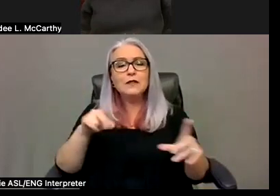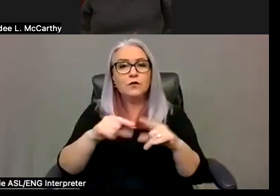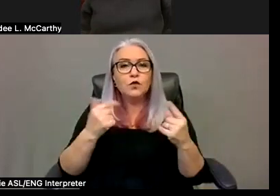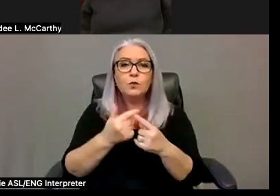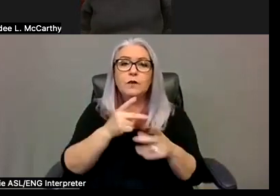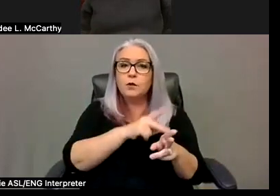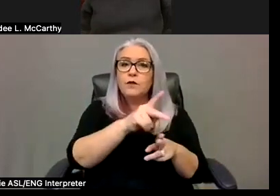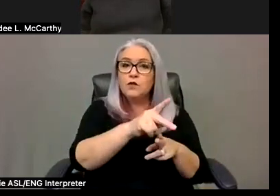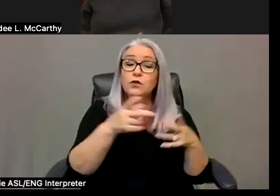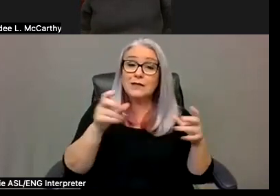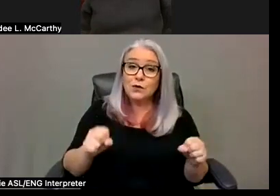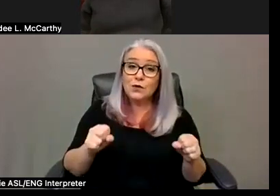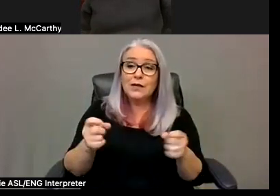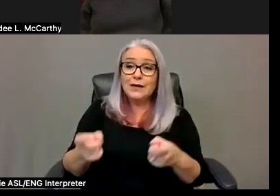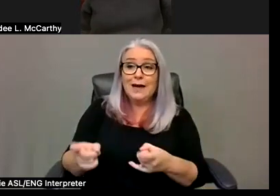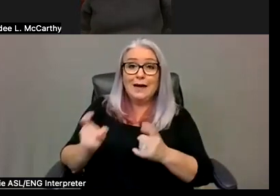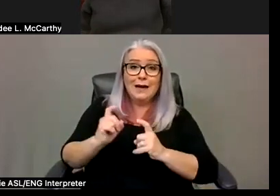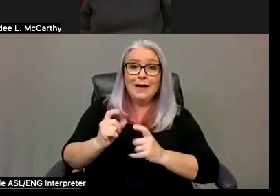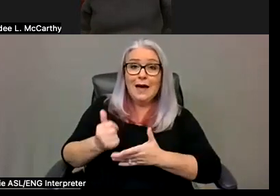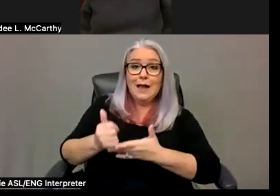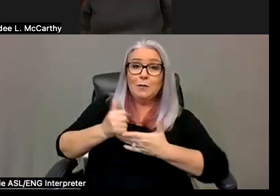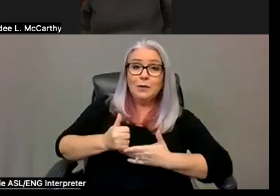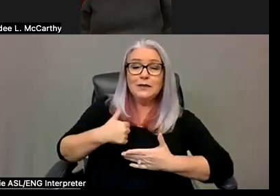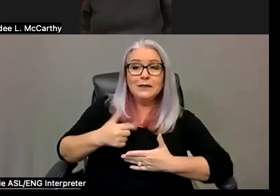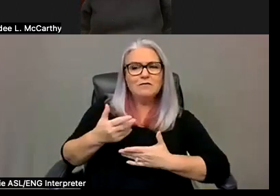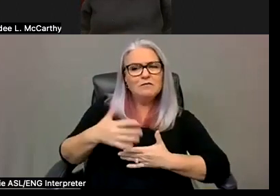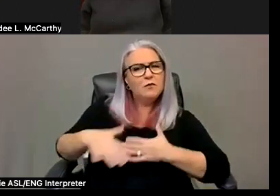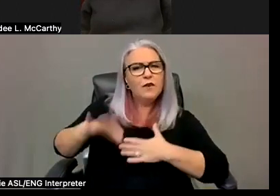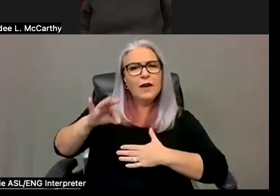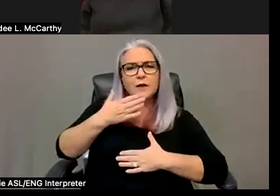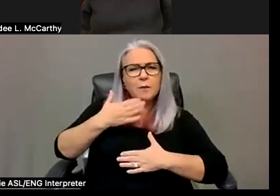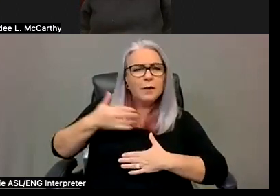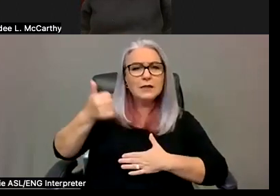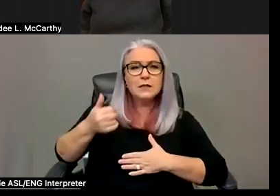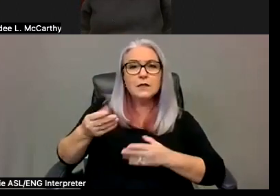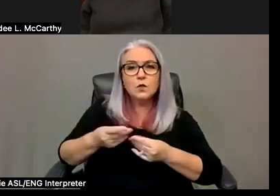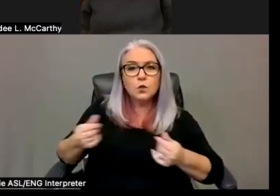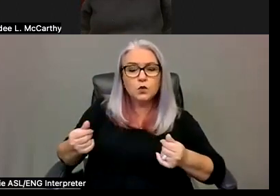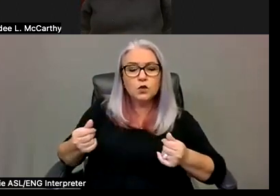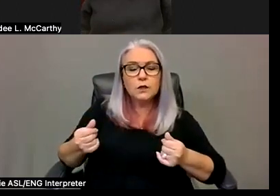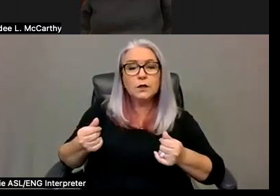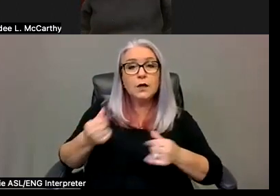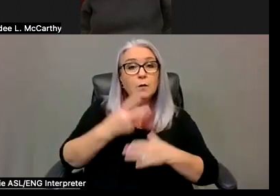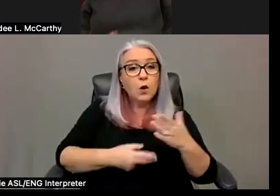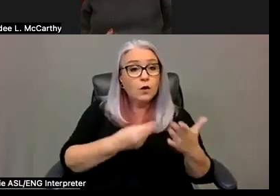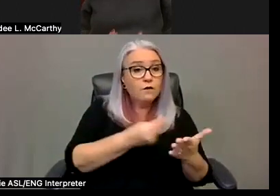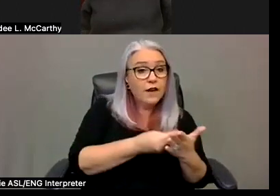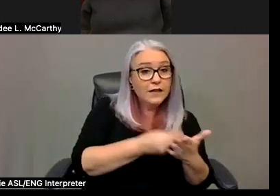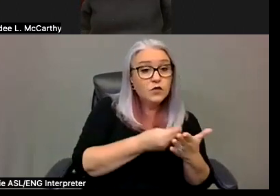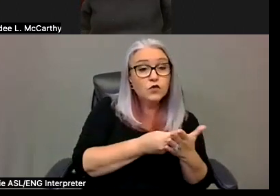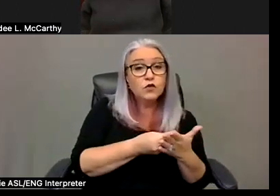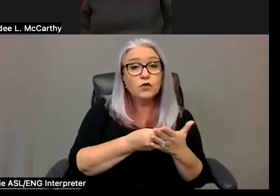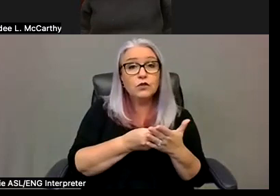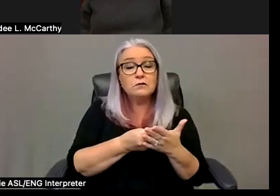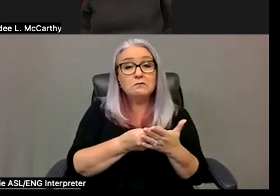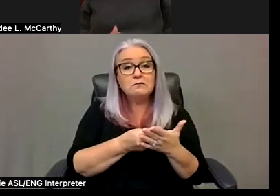professionals that would be able to help us to find a solution that would be the most both financially advantageous